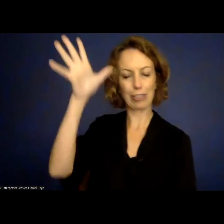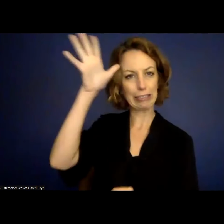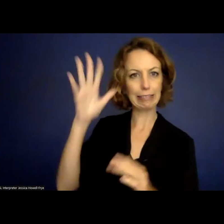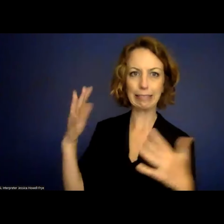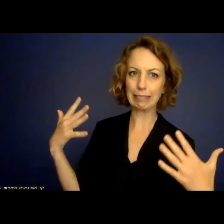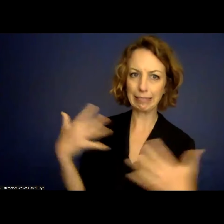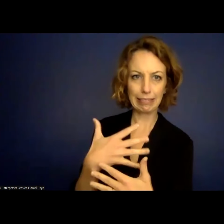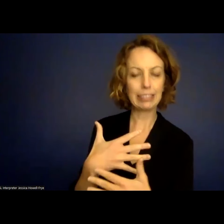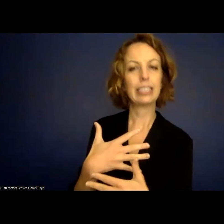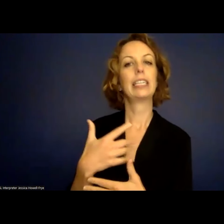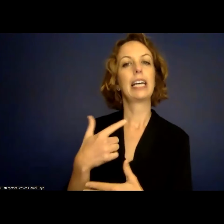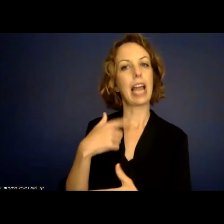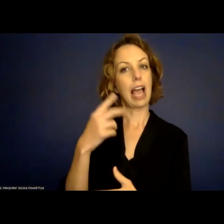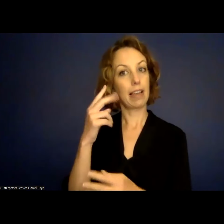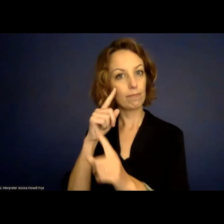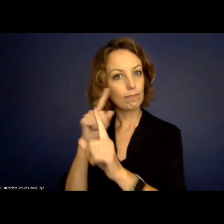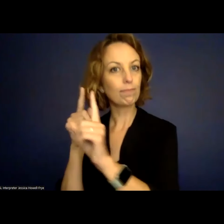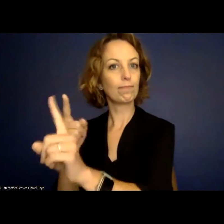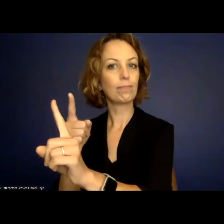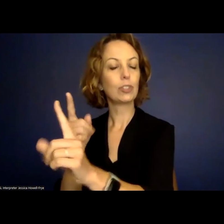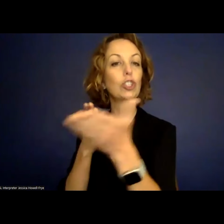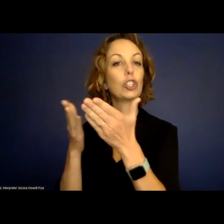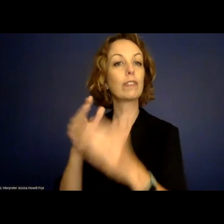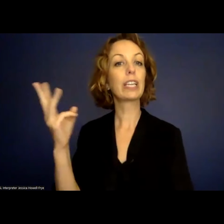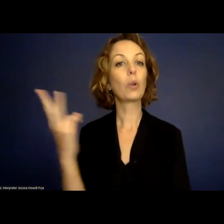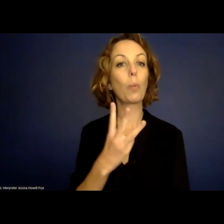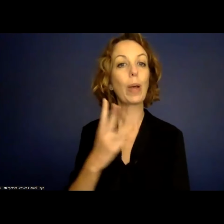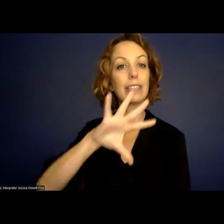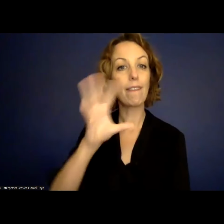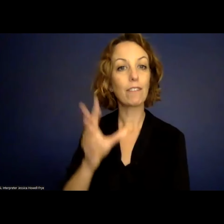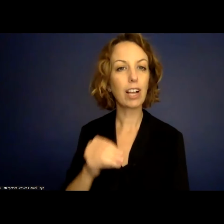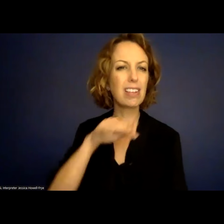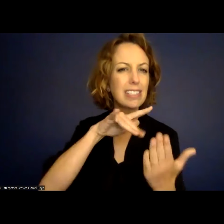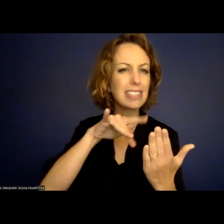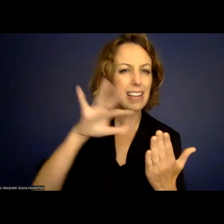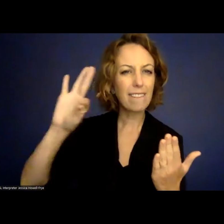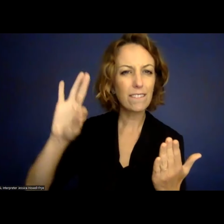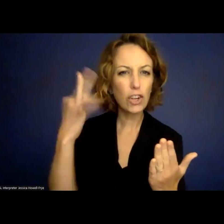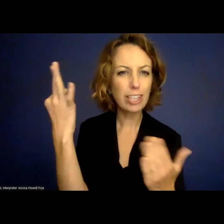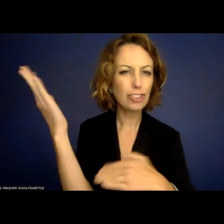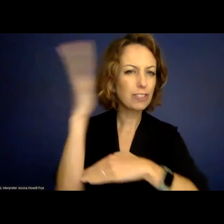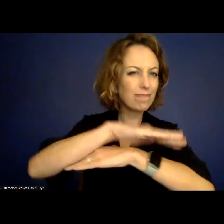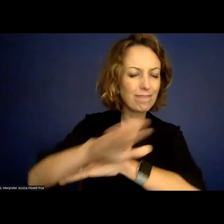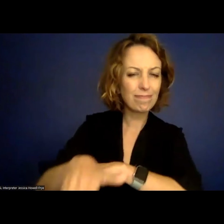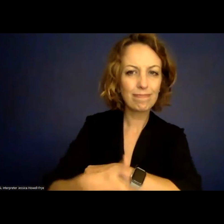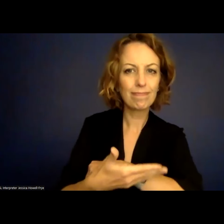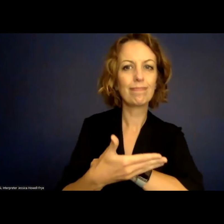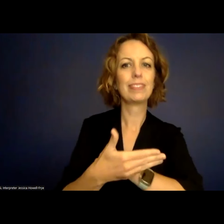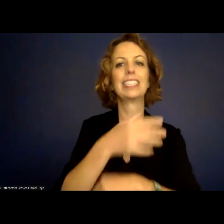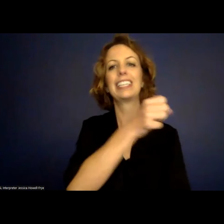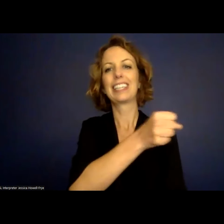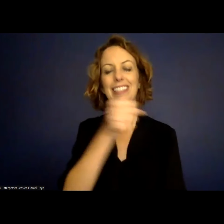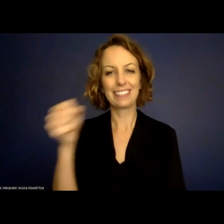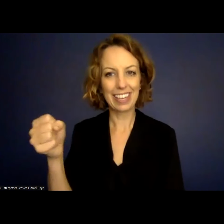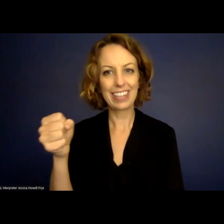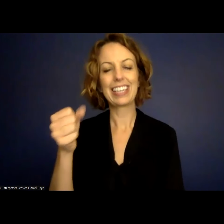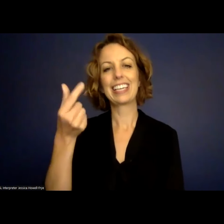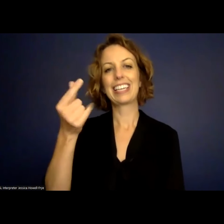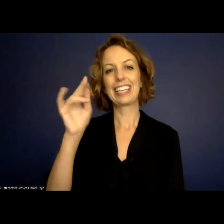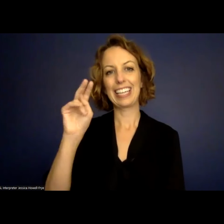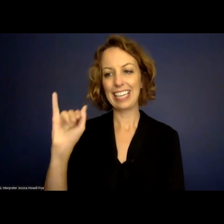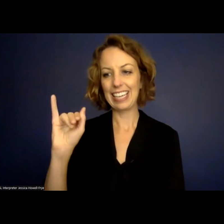my eyes were set on serving in West Africa. I studied French day and night, only be assigned to Guinea-Bissau,